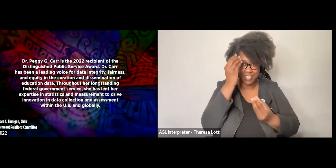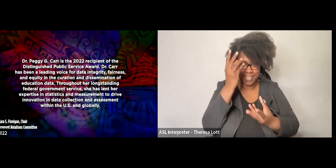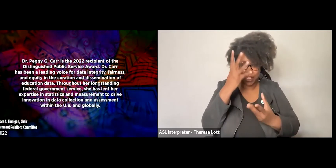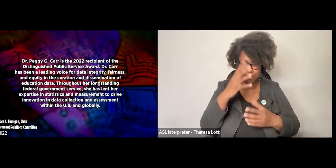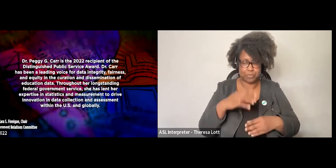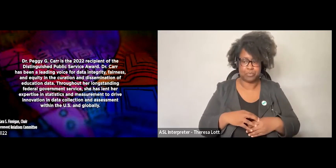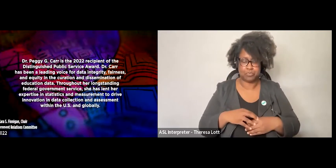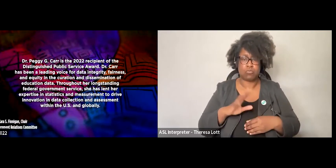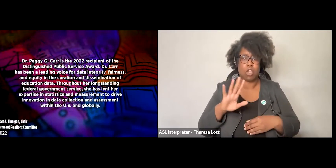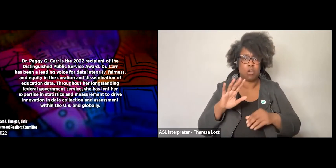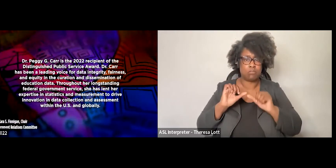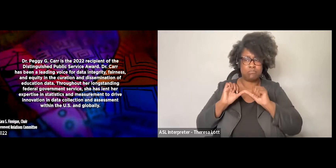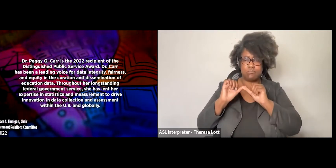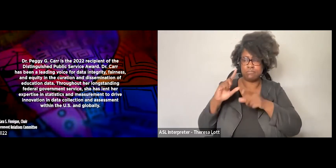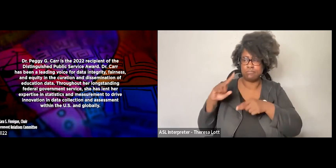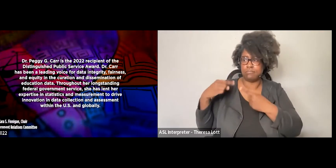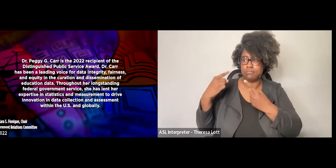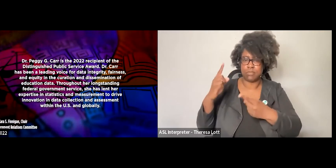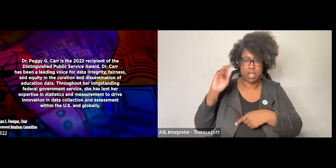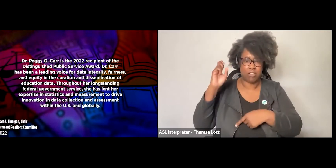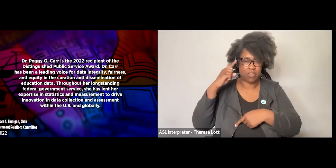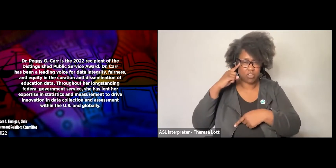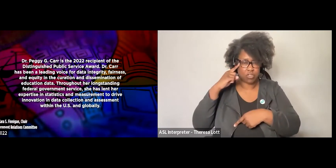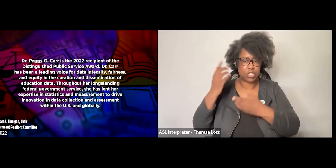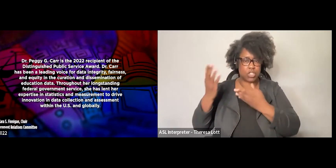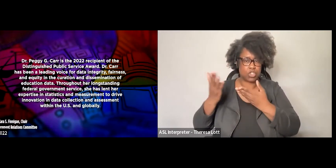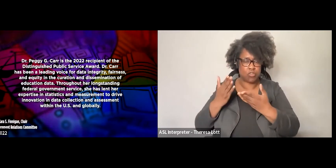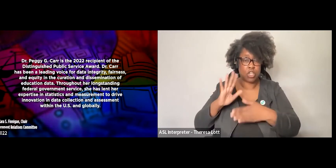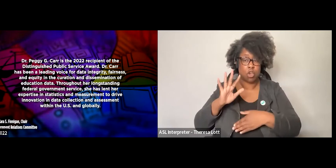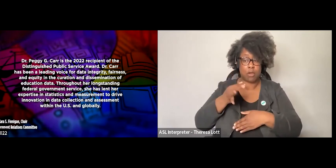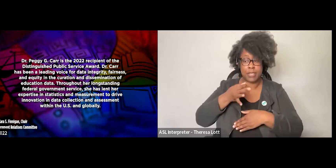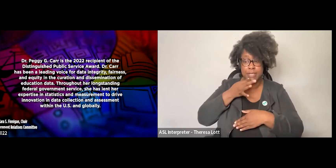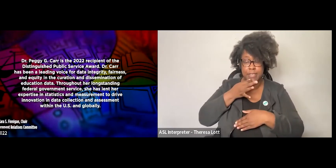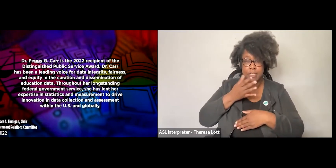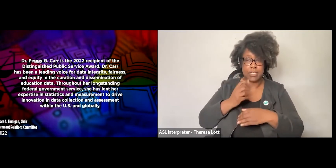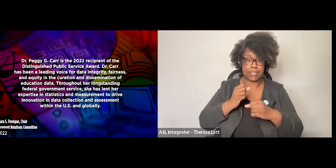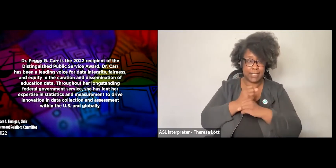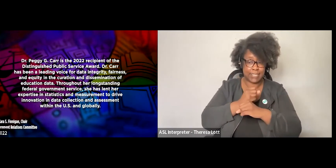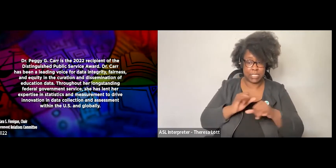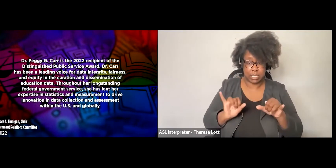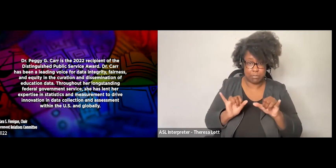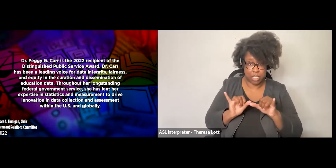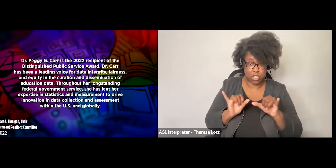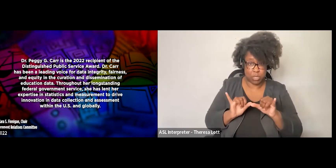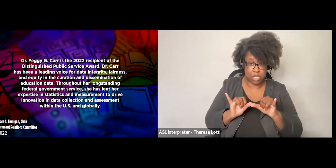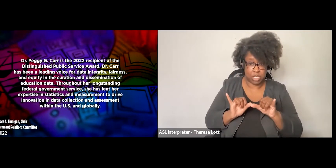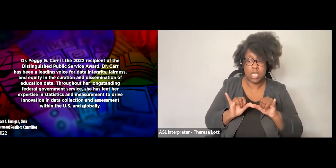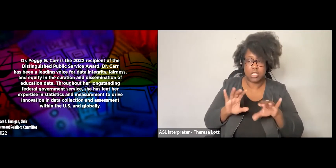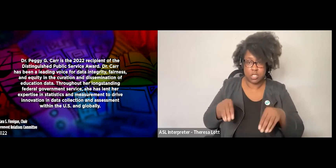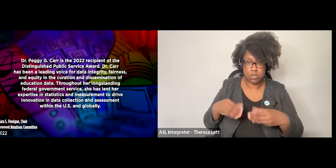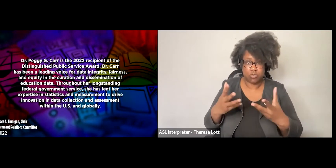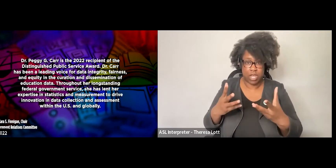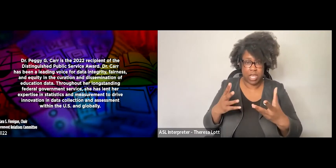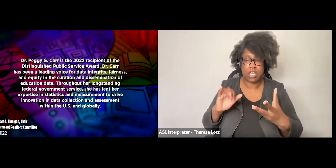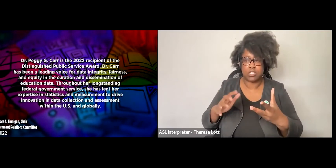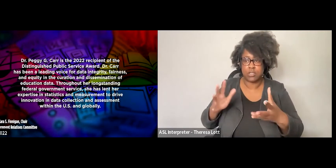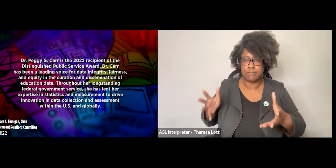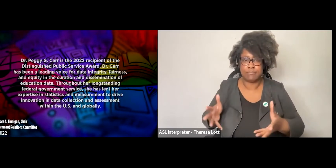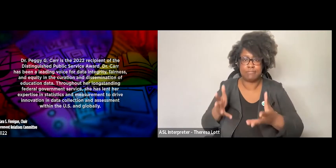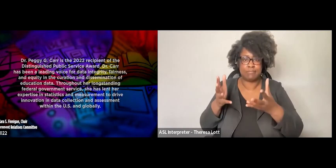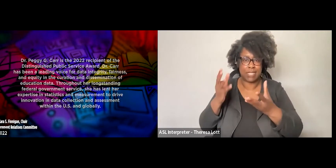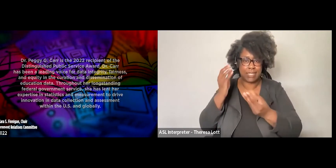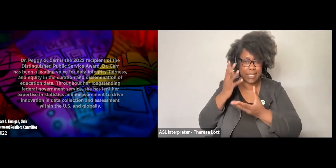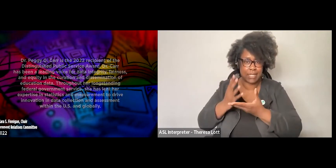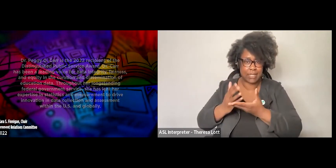longstanding federal government service, she has lent her expertise in statistics and measurement to drive innovation in data collection and assessment